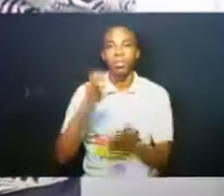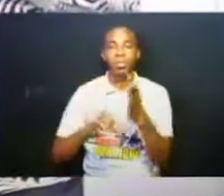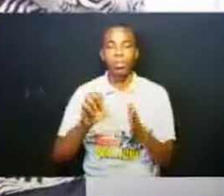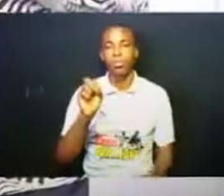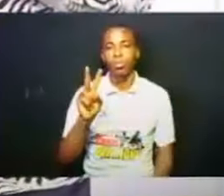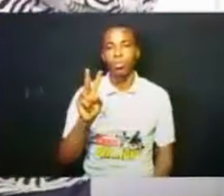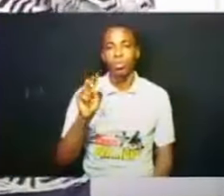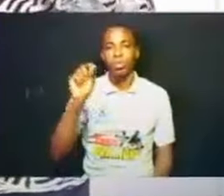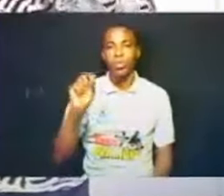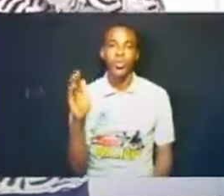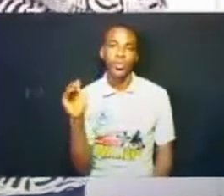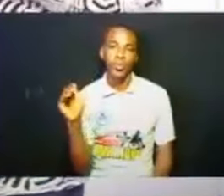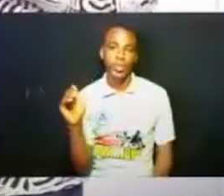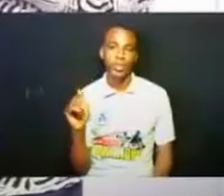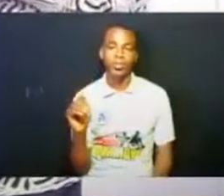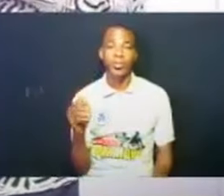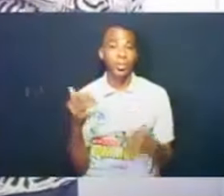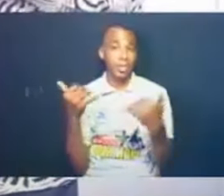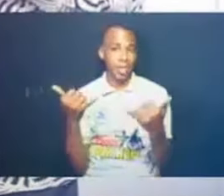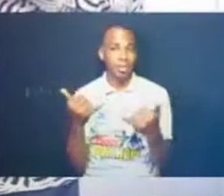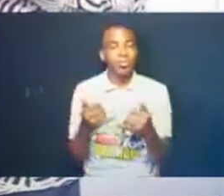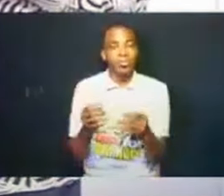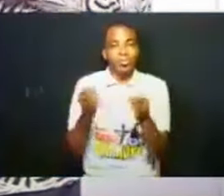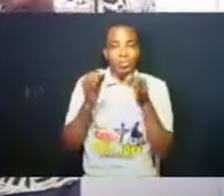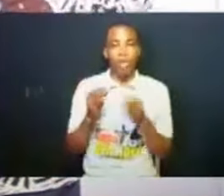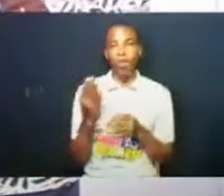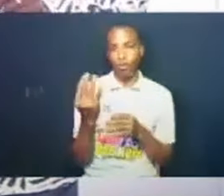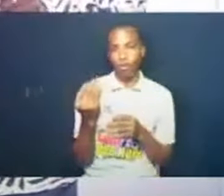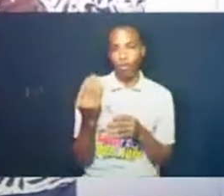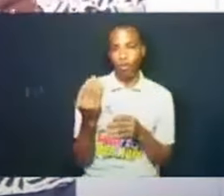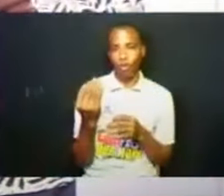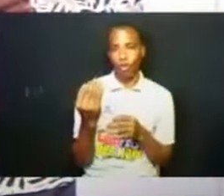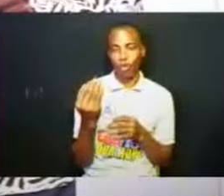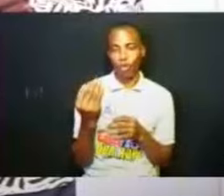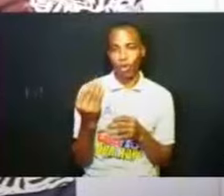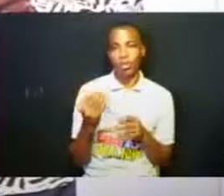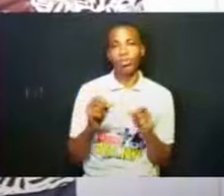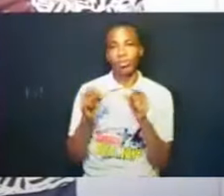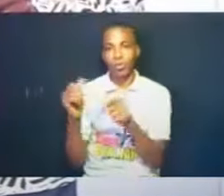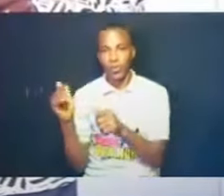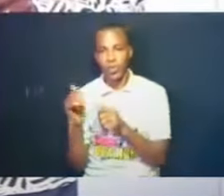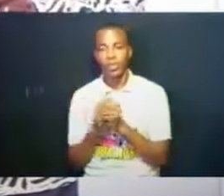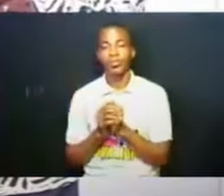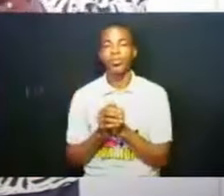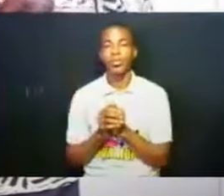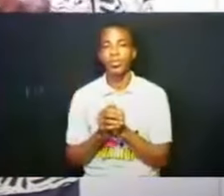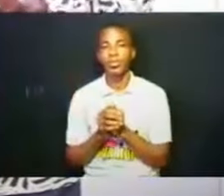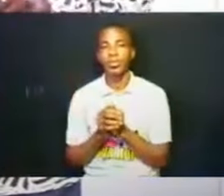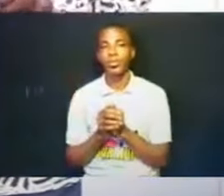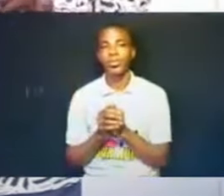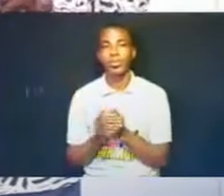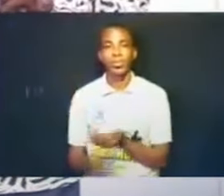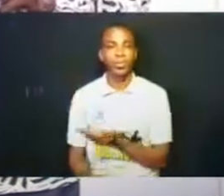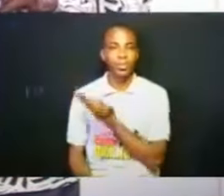15. Now let's start from 14. 14 is much more popular than 15.